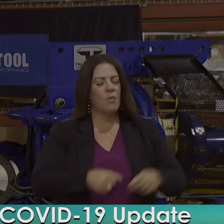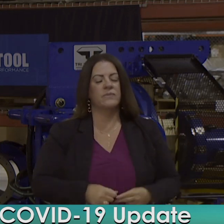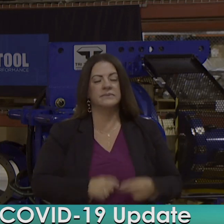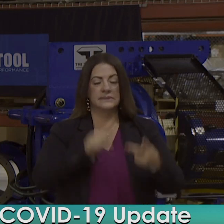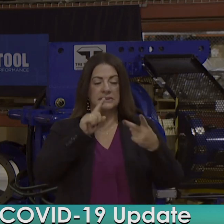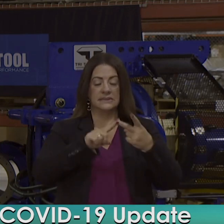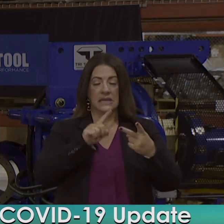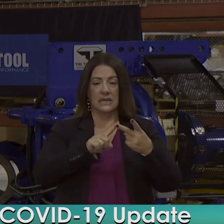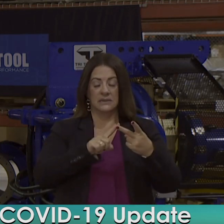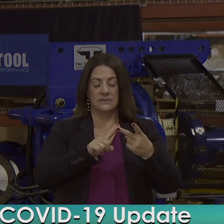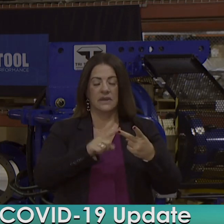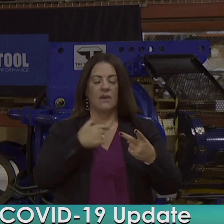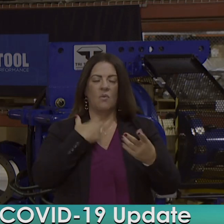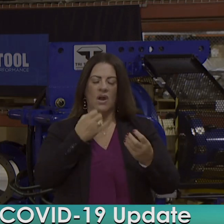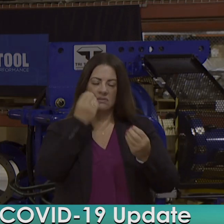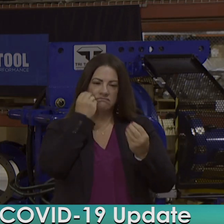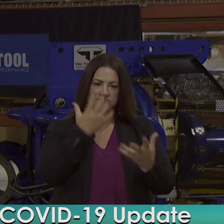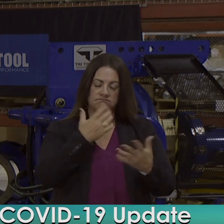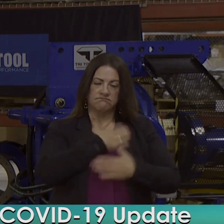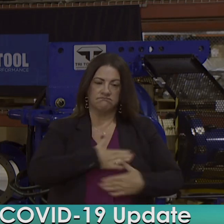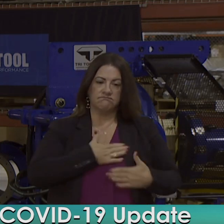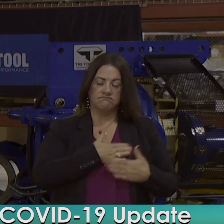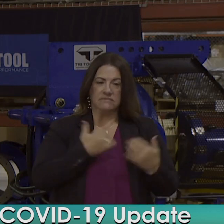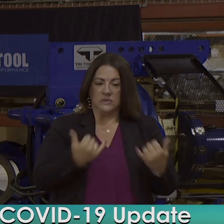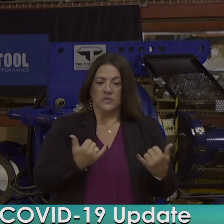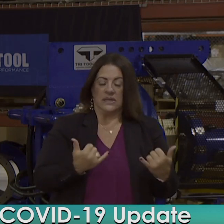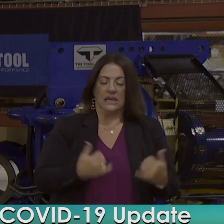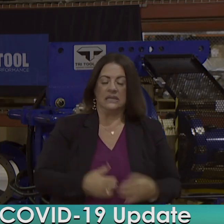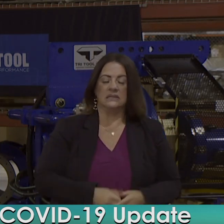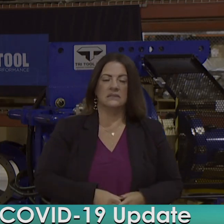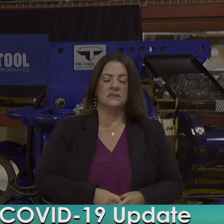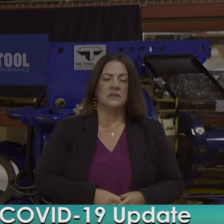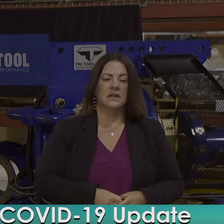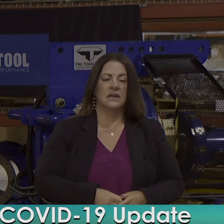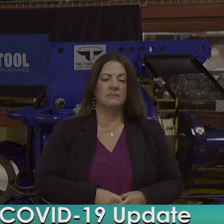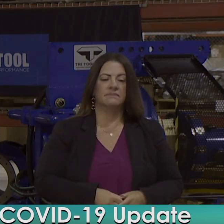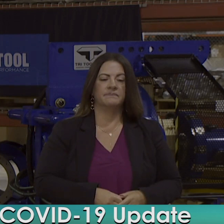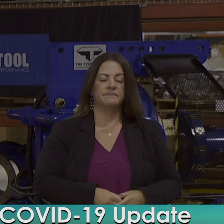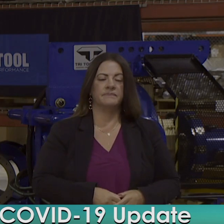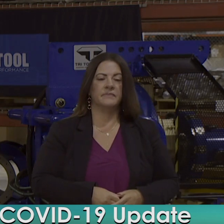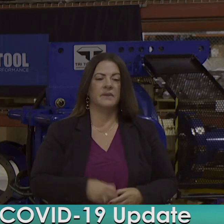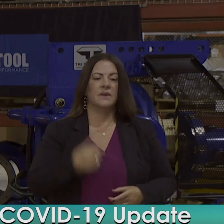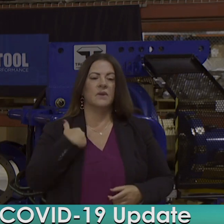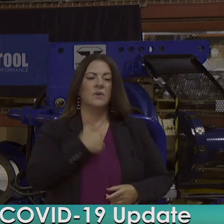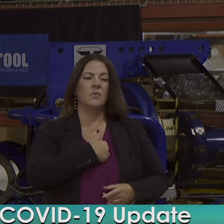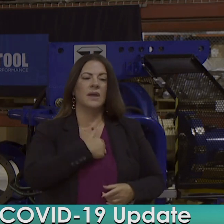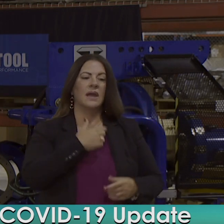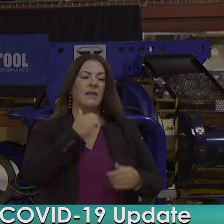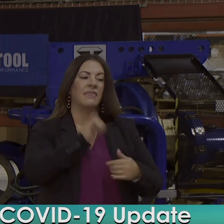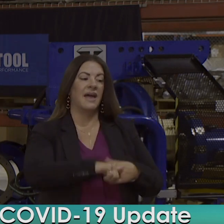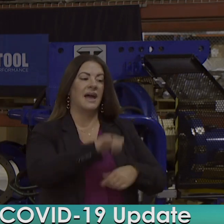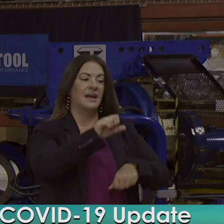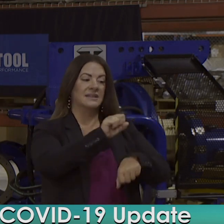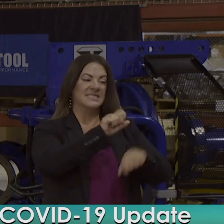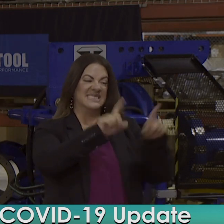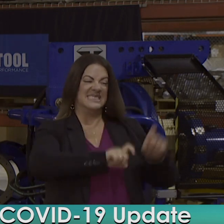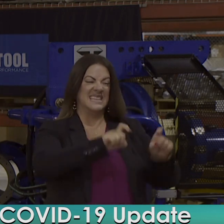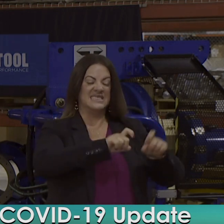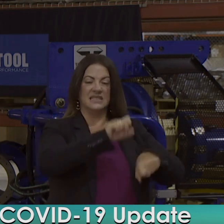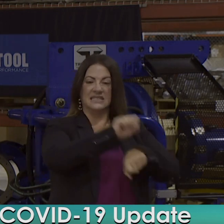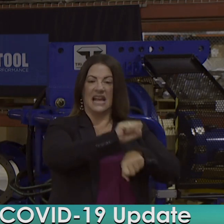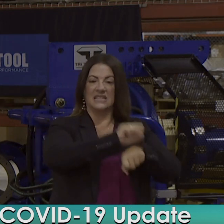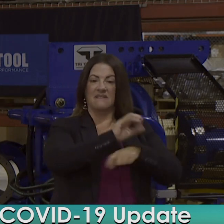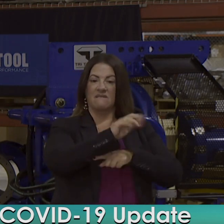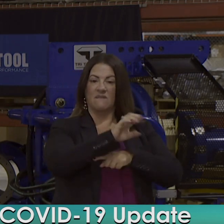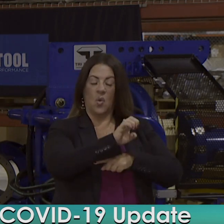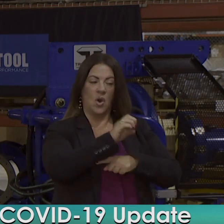mark appreciation. Today, we end the formal task force, the testing task force that we